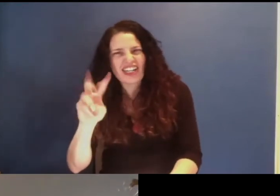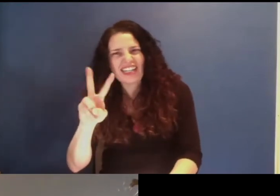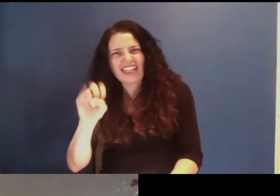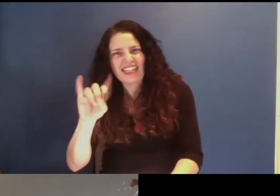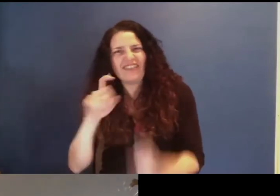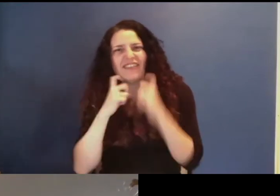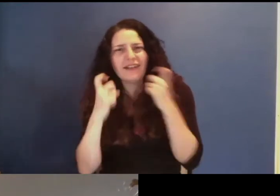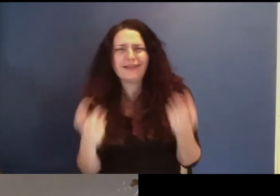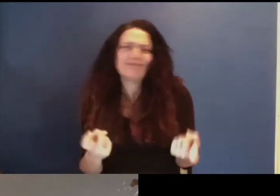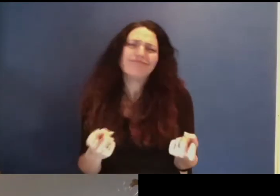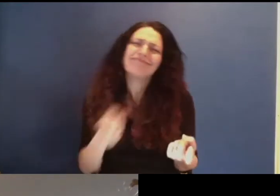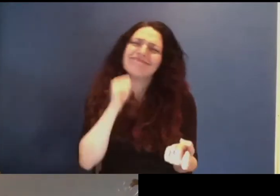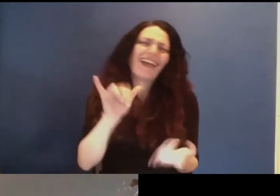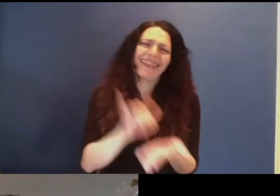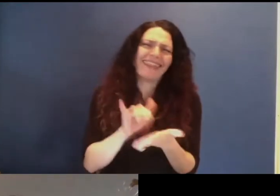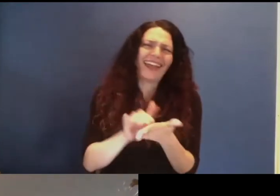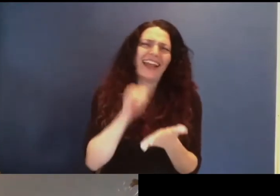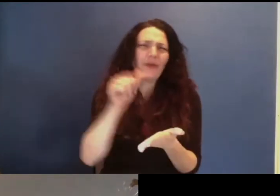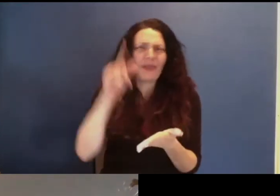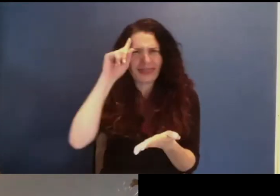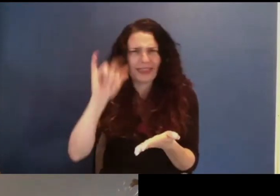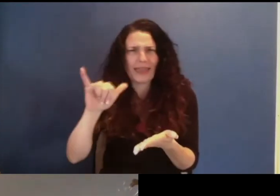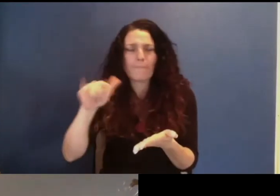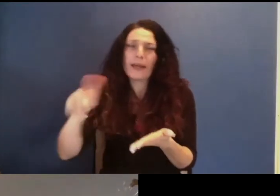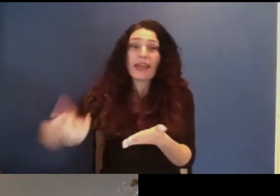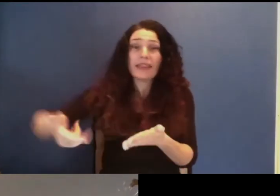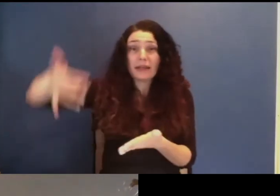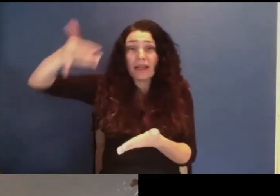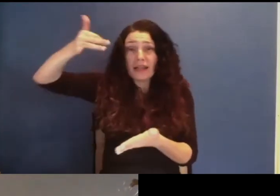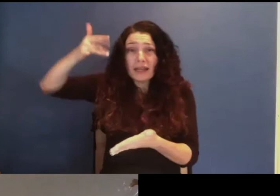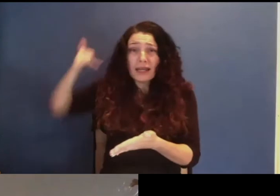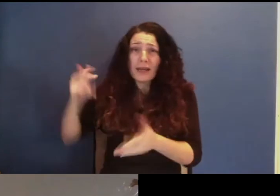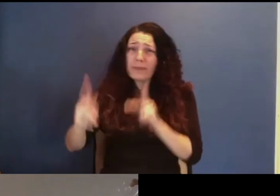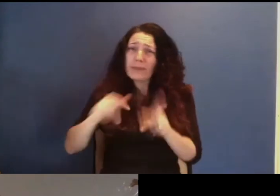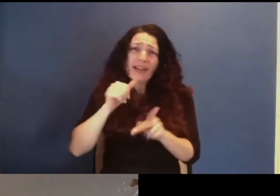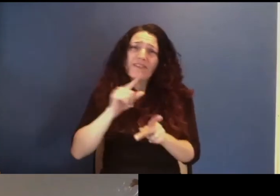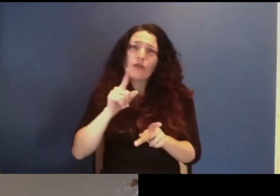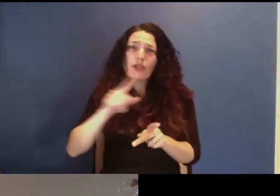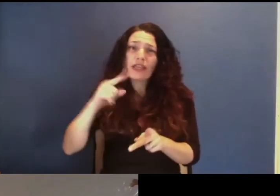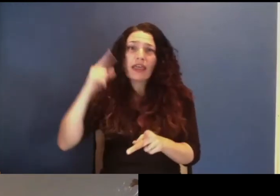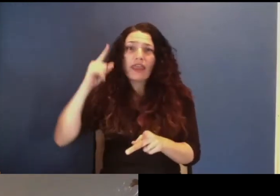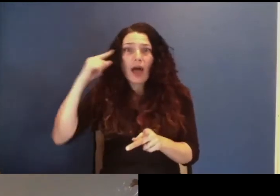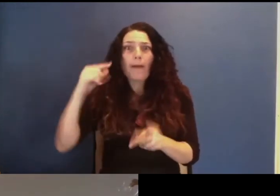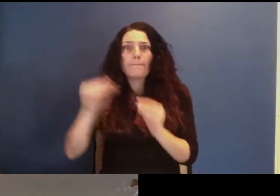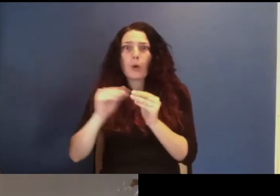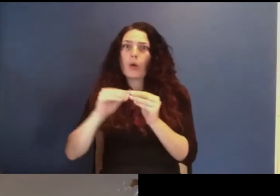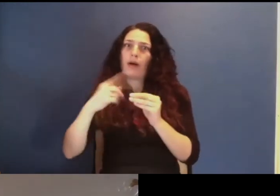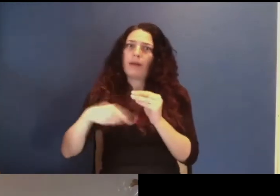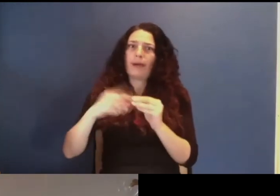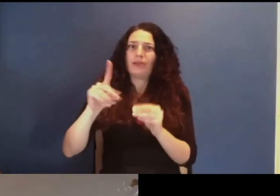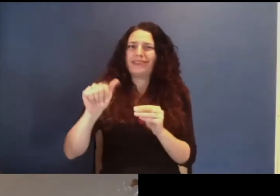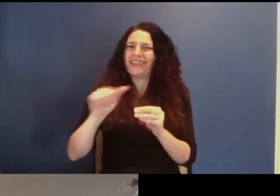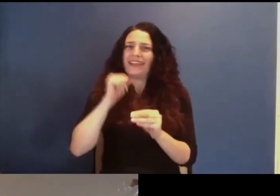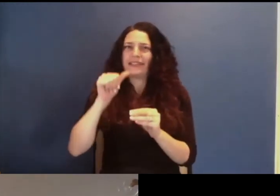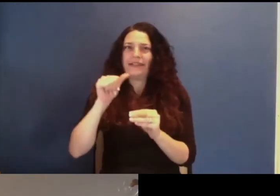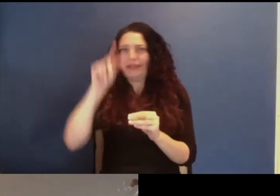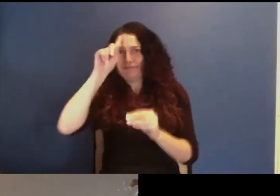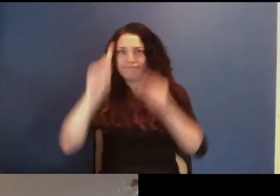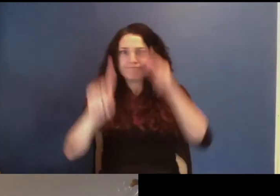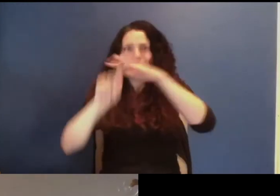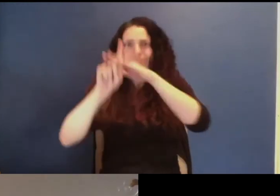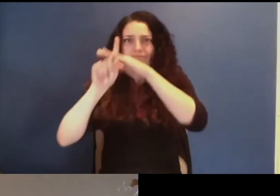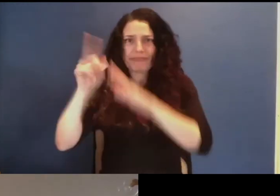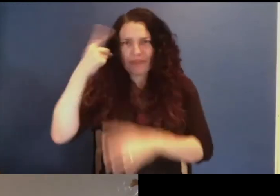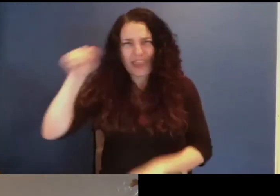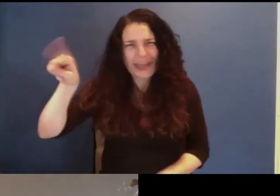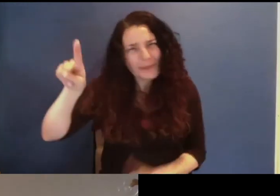think people have ever thought of us before. I don't think it's really crossed their mind. You know what I mean? Yeah. So what do